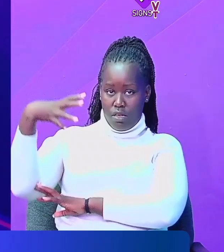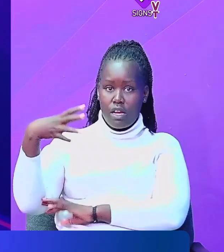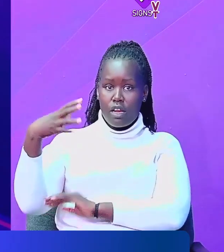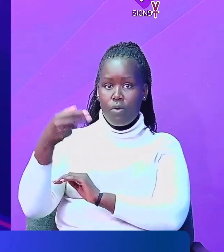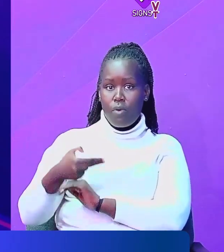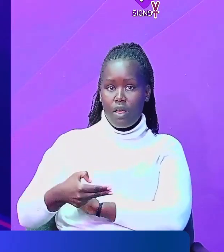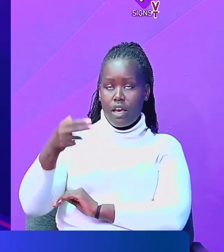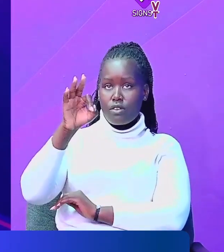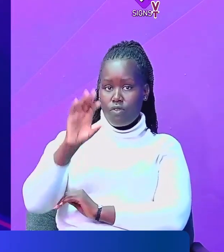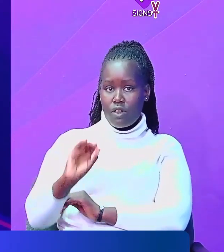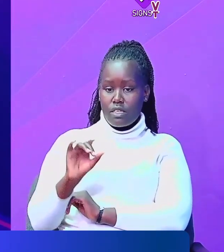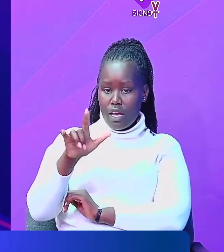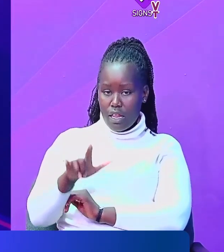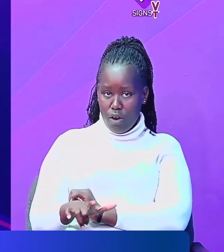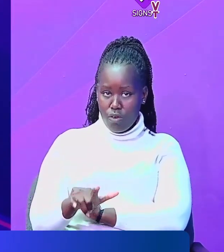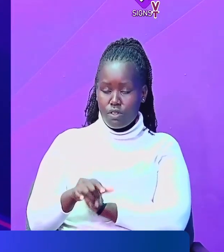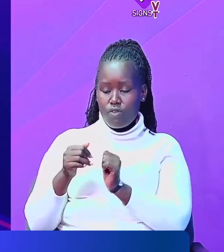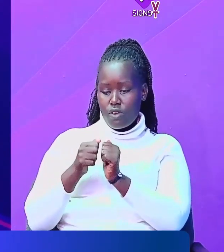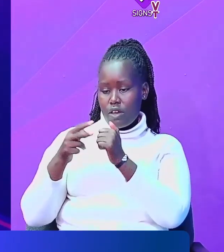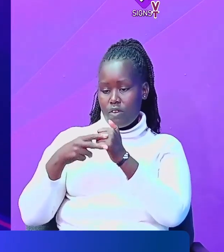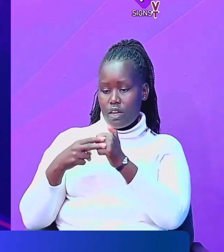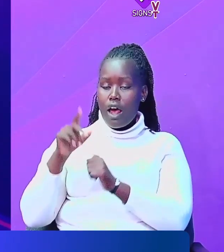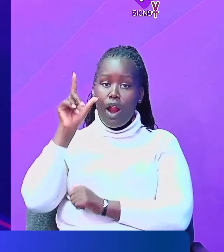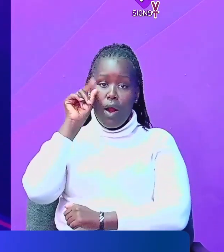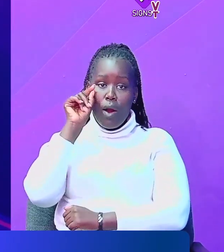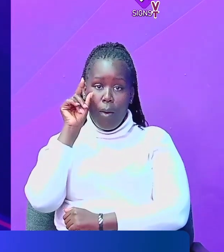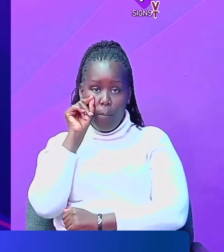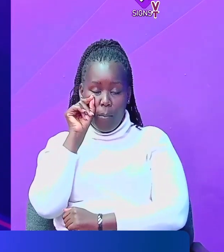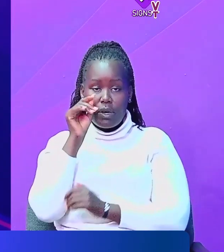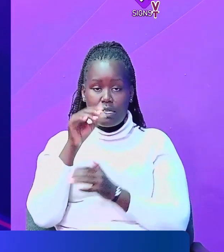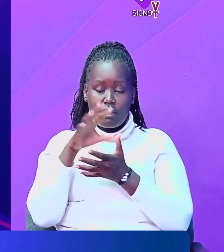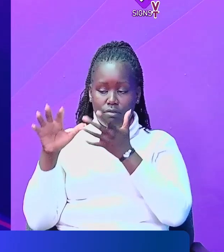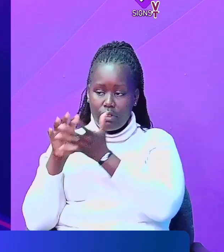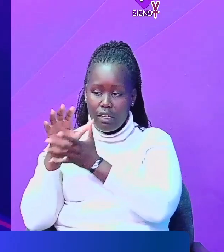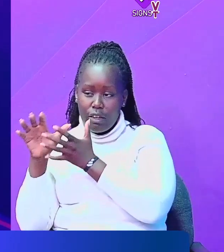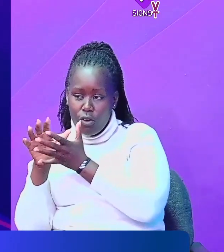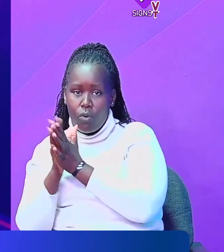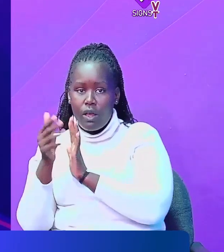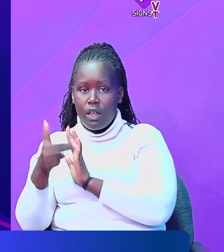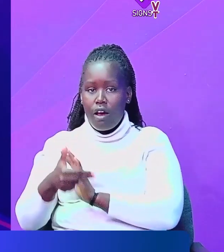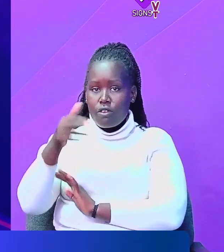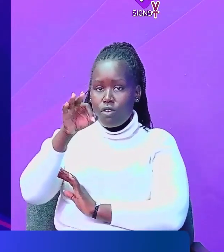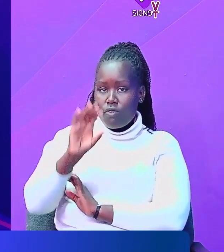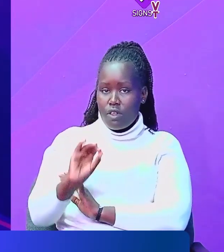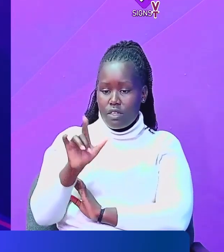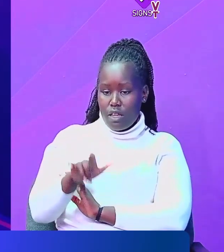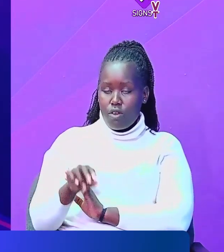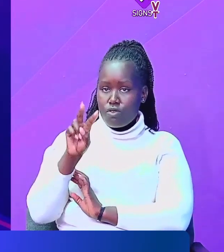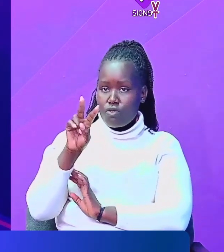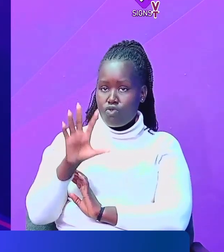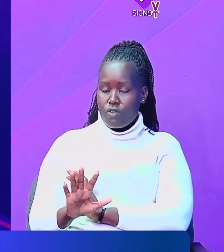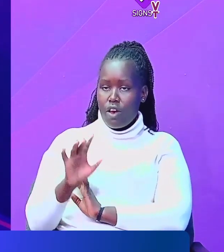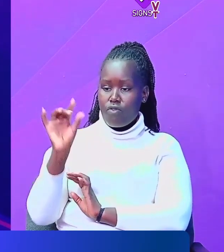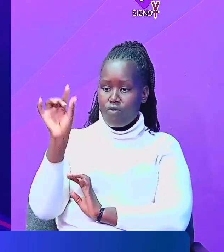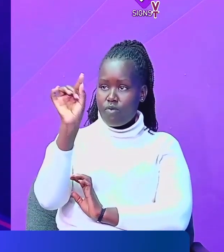of 17 degrees. And in Mombasa, it is going to be mostly cloudy with highs of 30 degrees and lows of 25 degrees. And